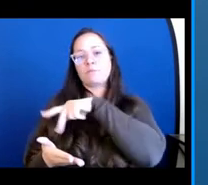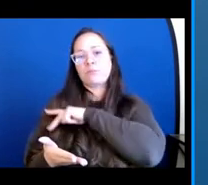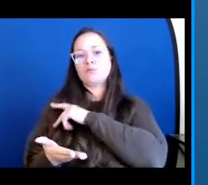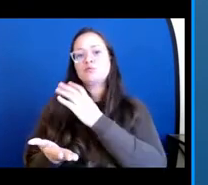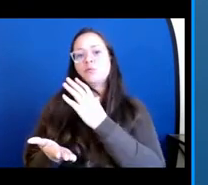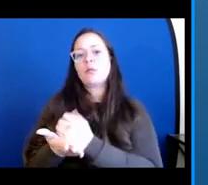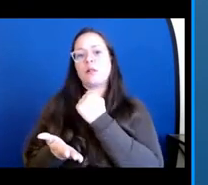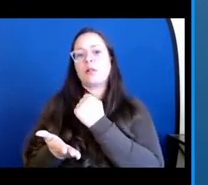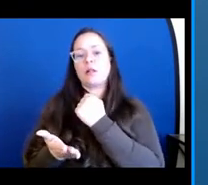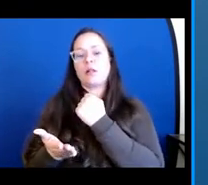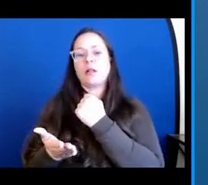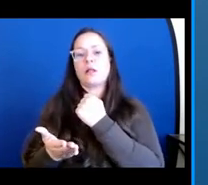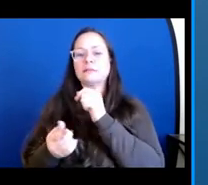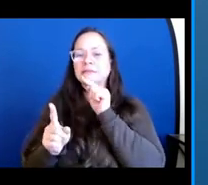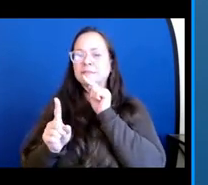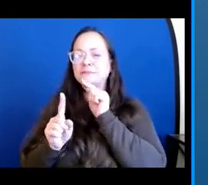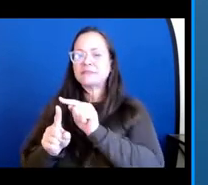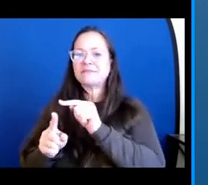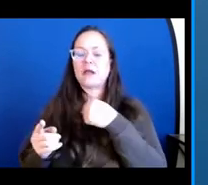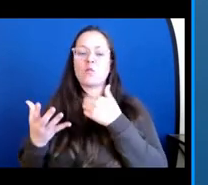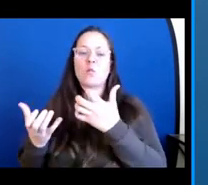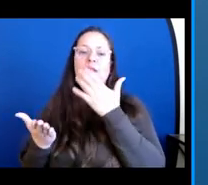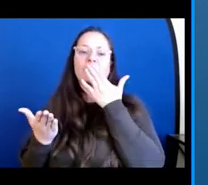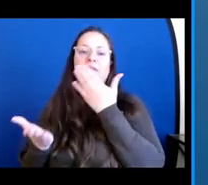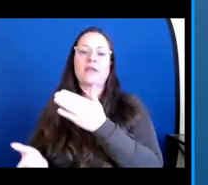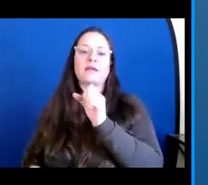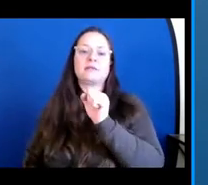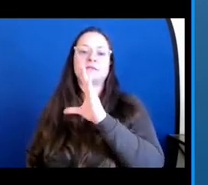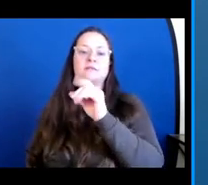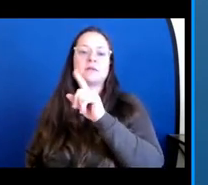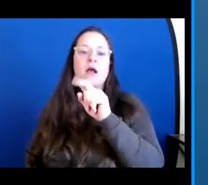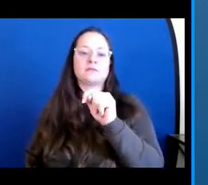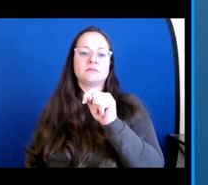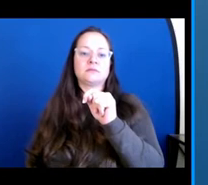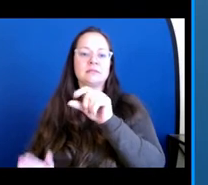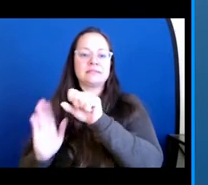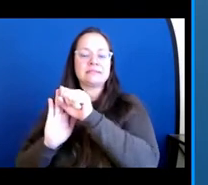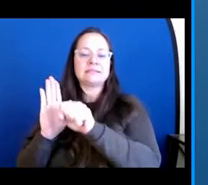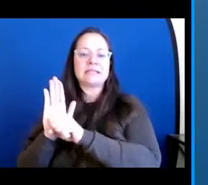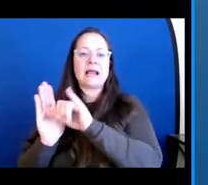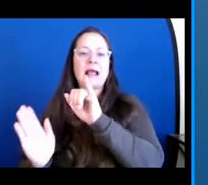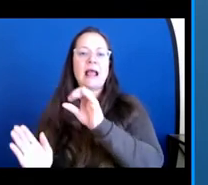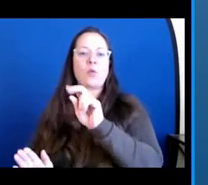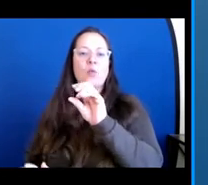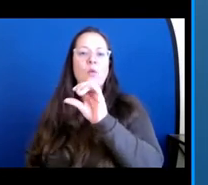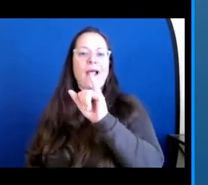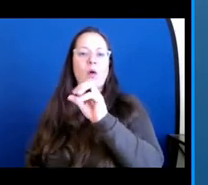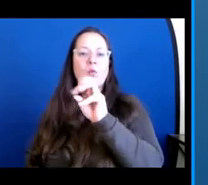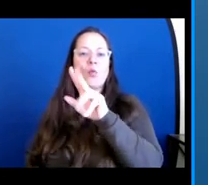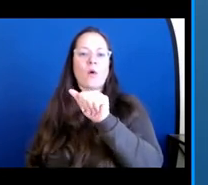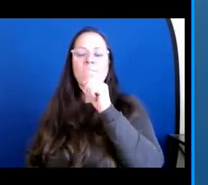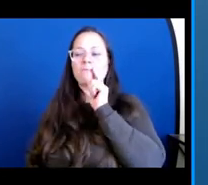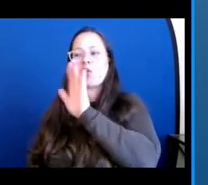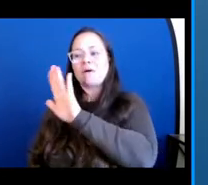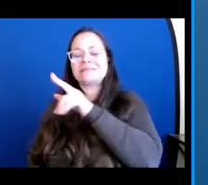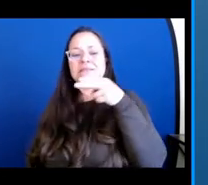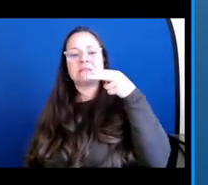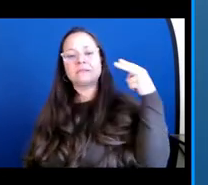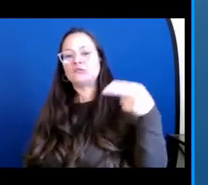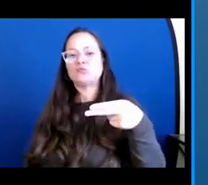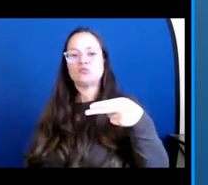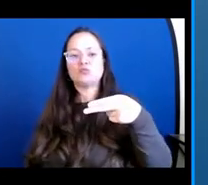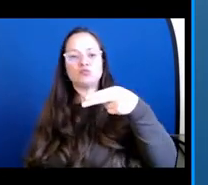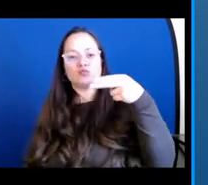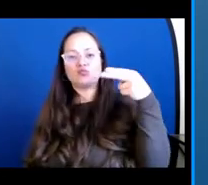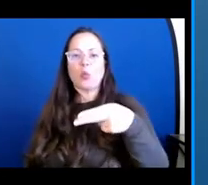specifically I want to thank Scott and the state of Iowa for the historic role it has played in this